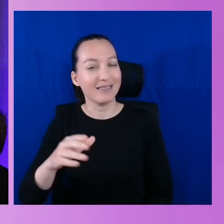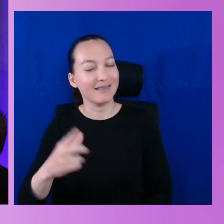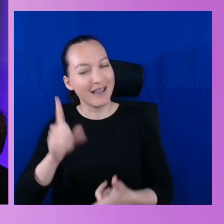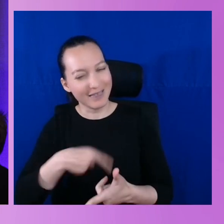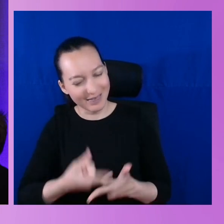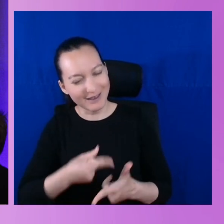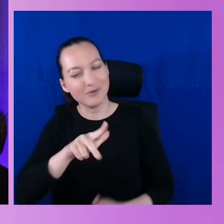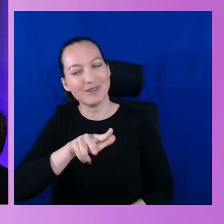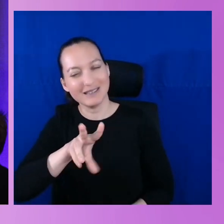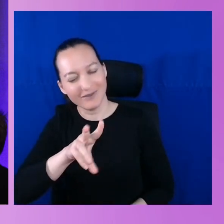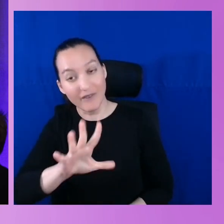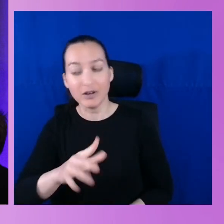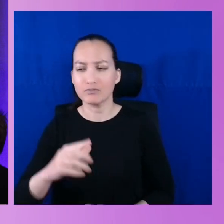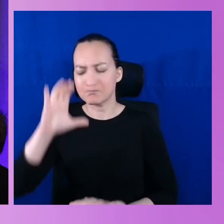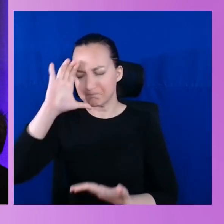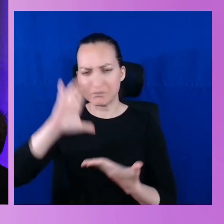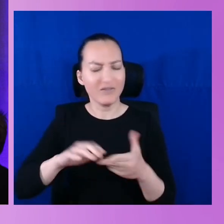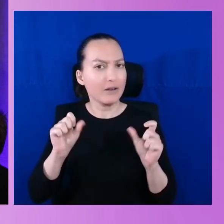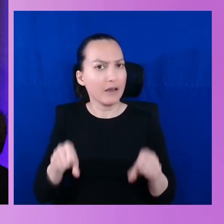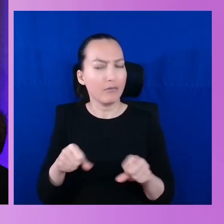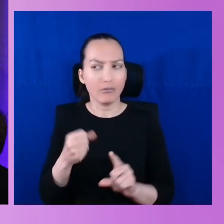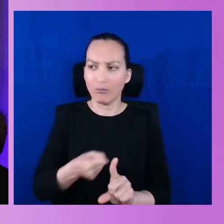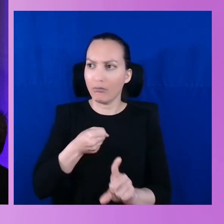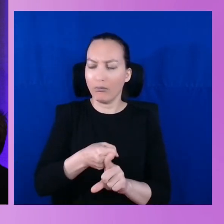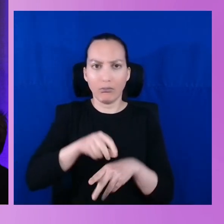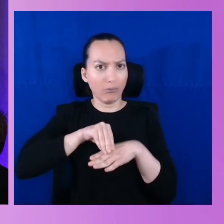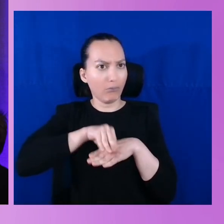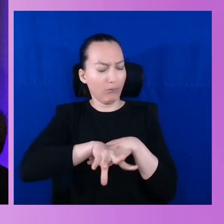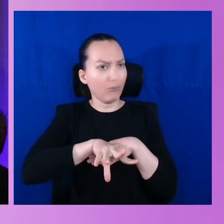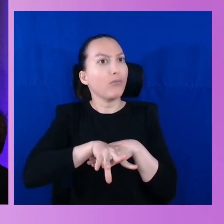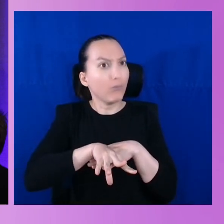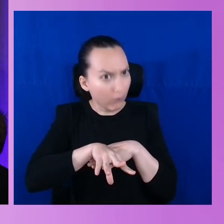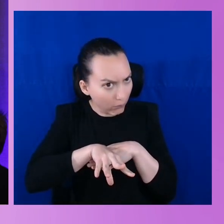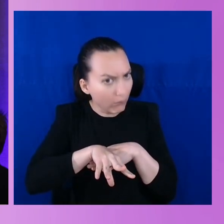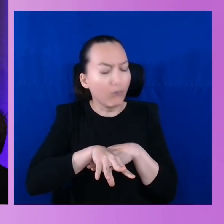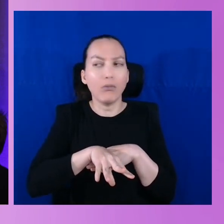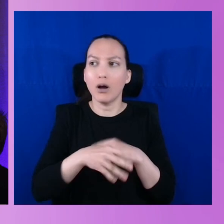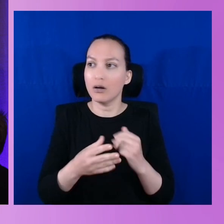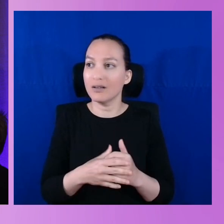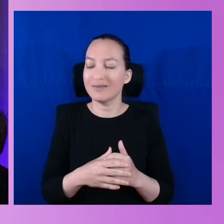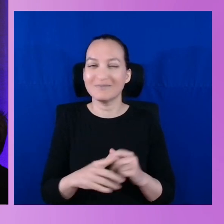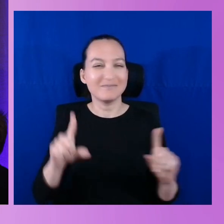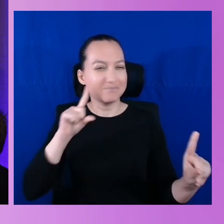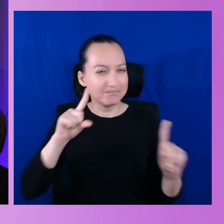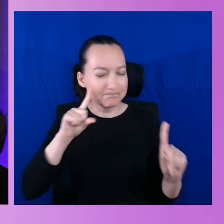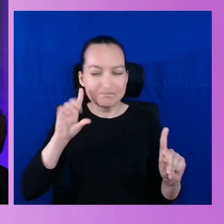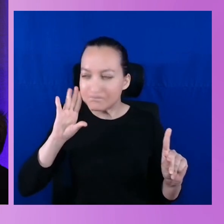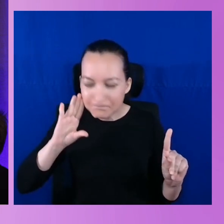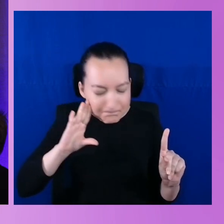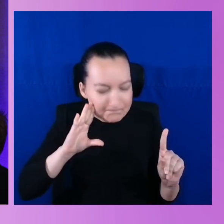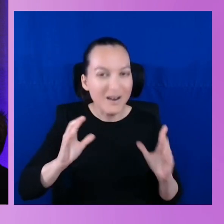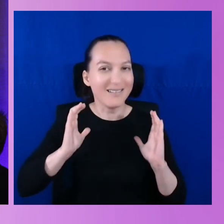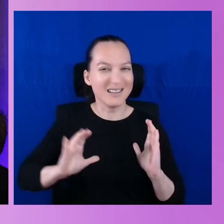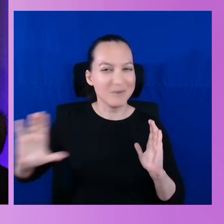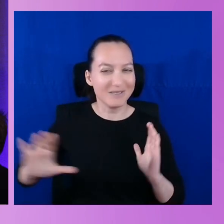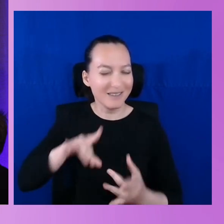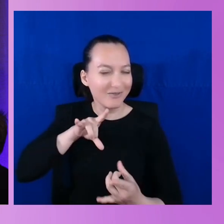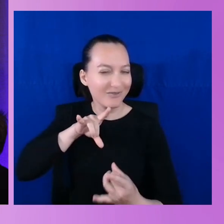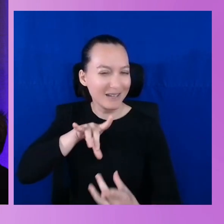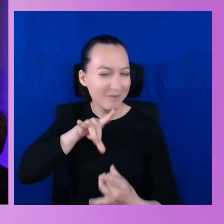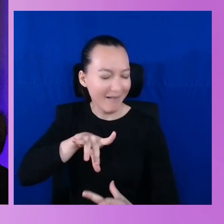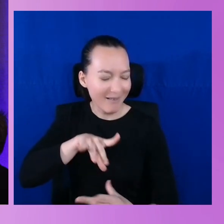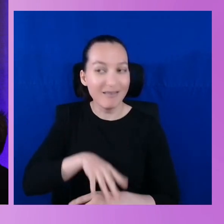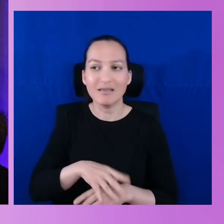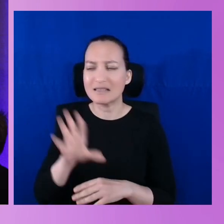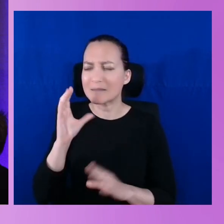we believe that there could be this profound implication. But we're also hearing it in feedback from our customers. And it's the obvious